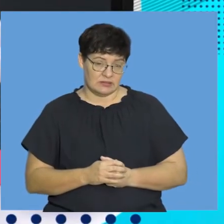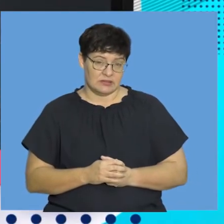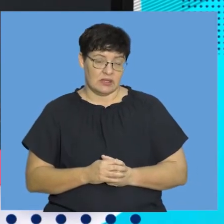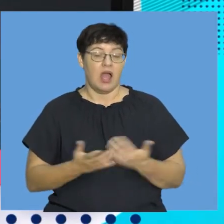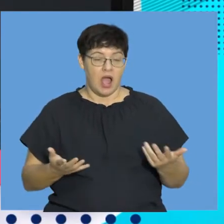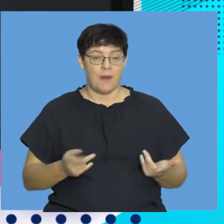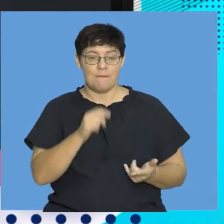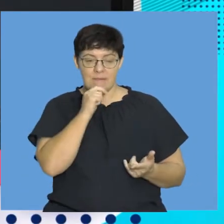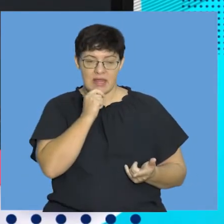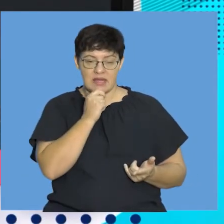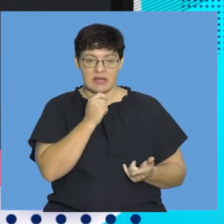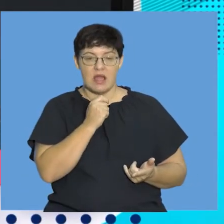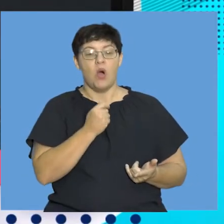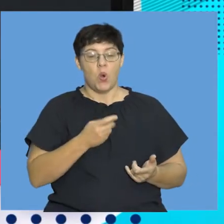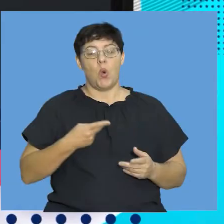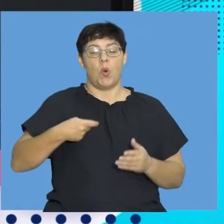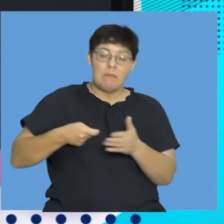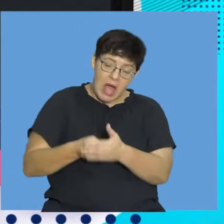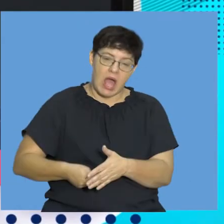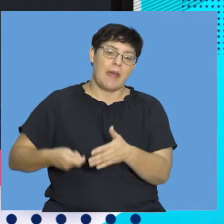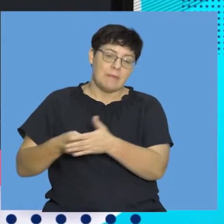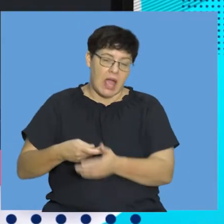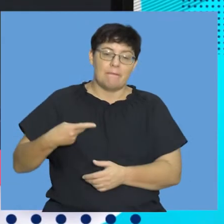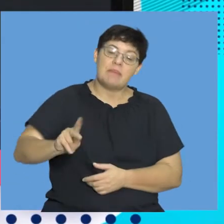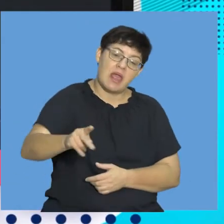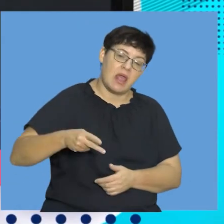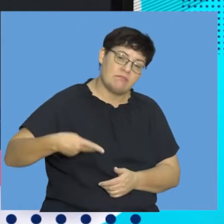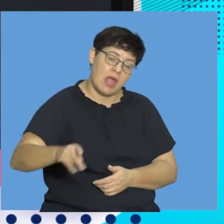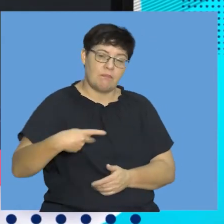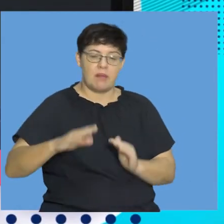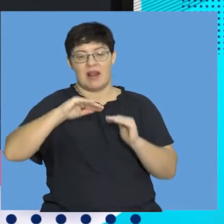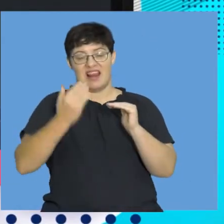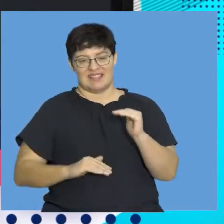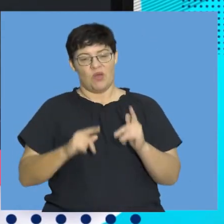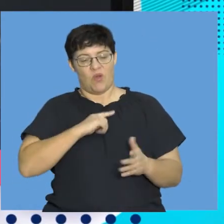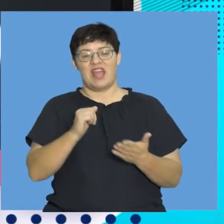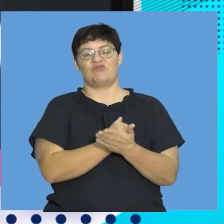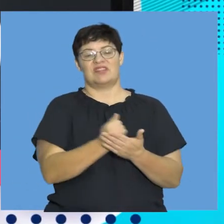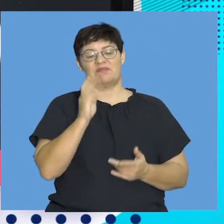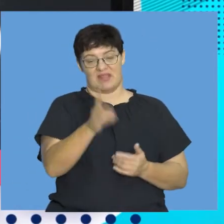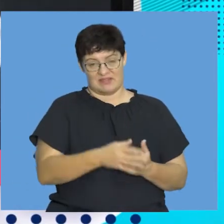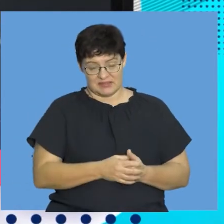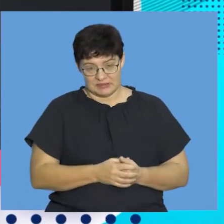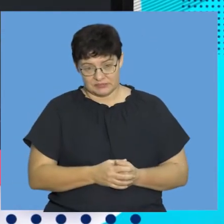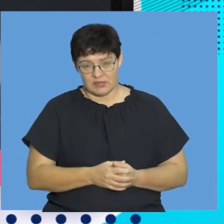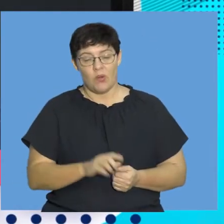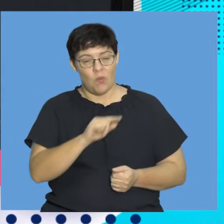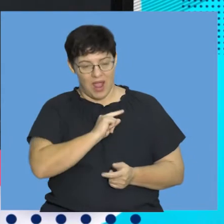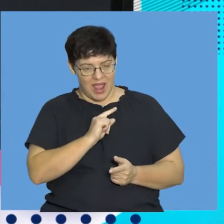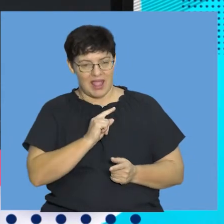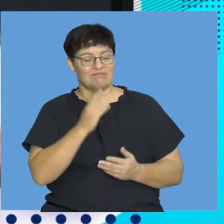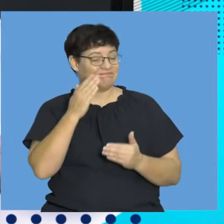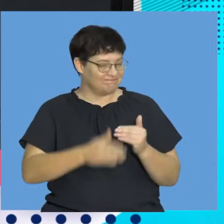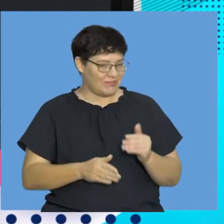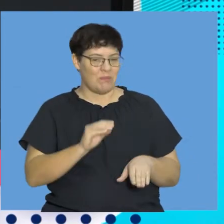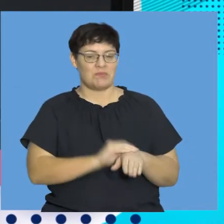on credit. So immediately it would alleviate the problem of having to fork out the cash, which obviously she